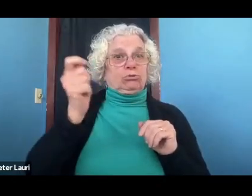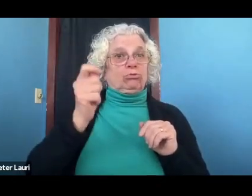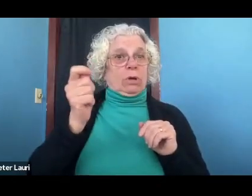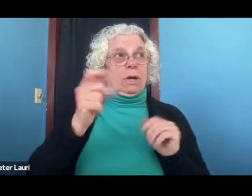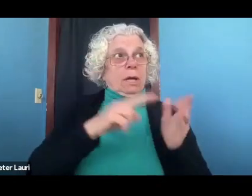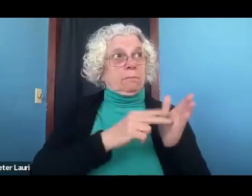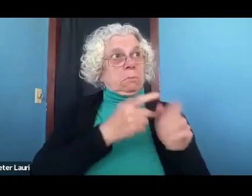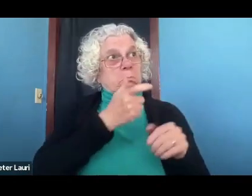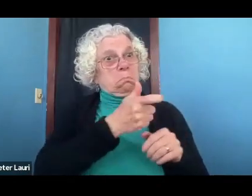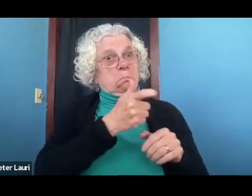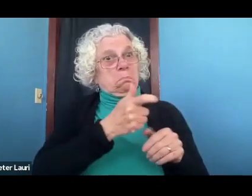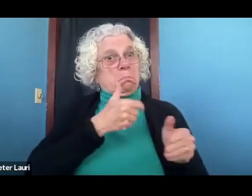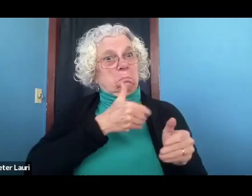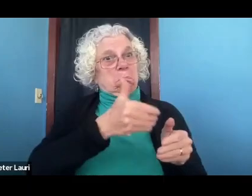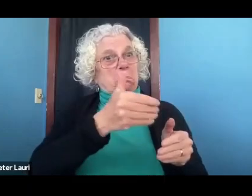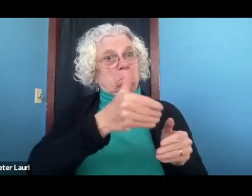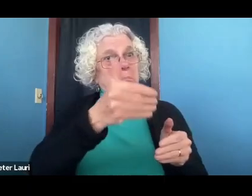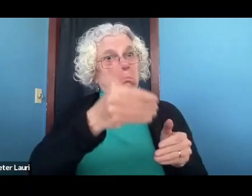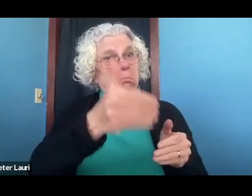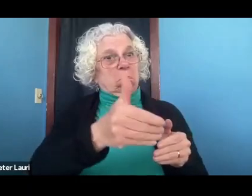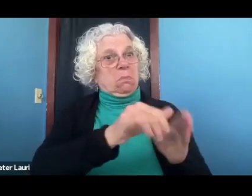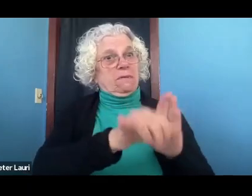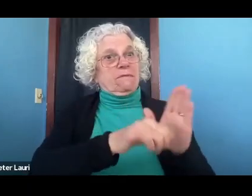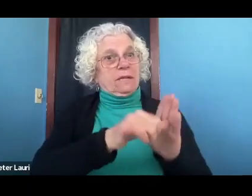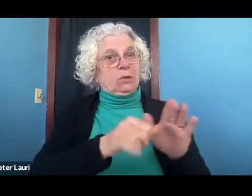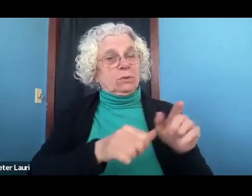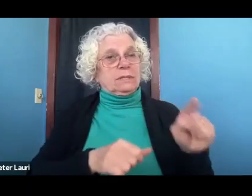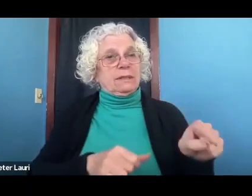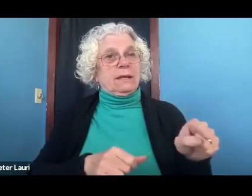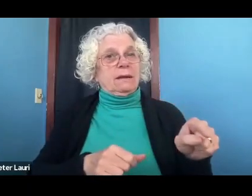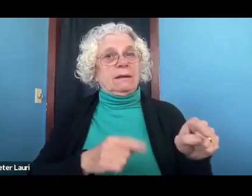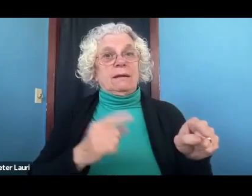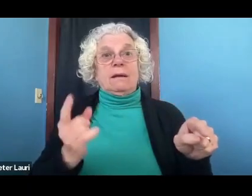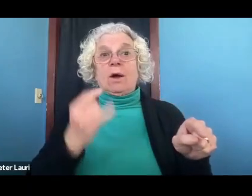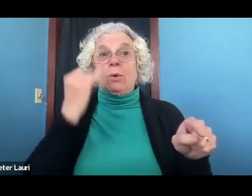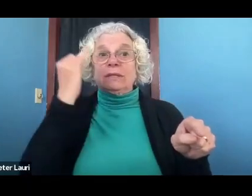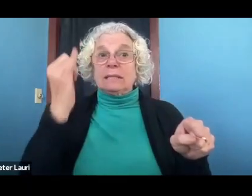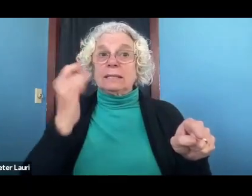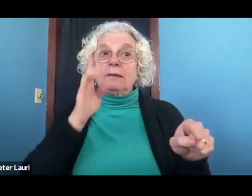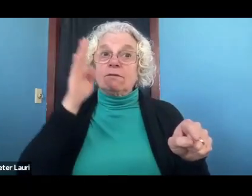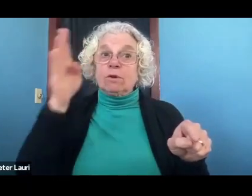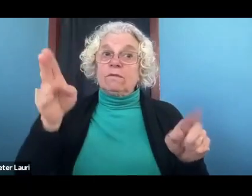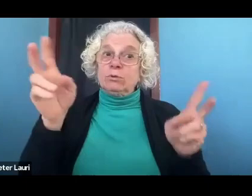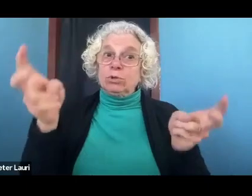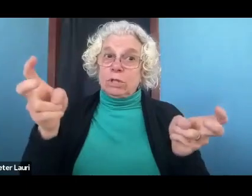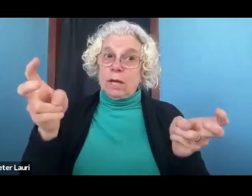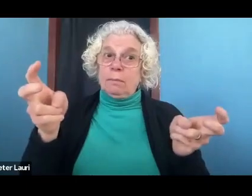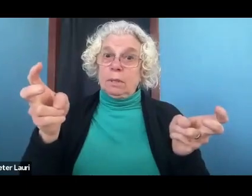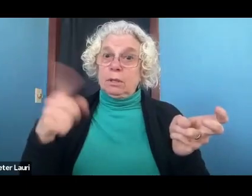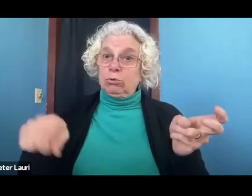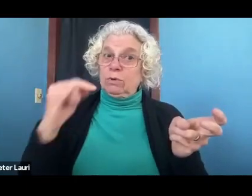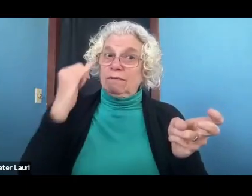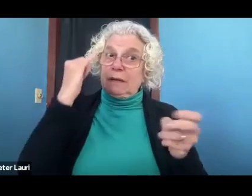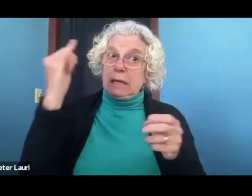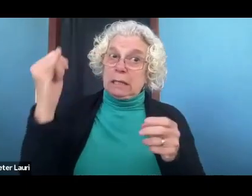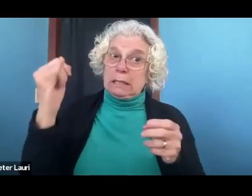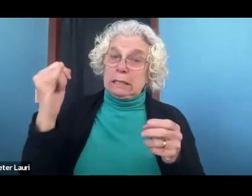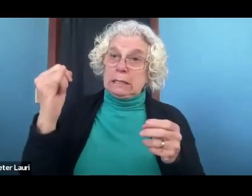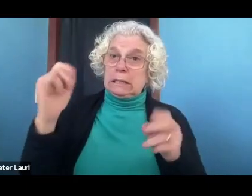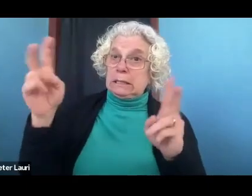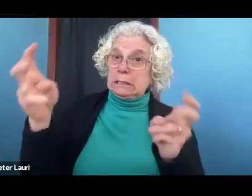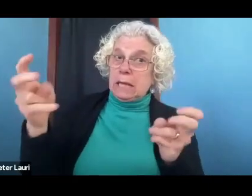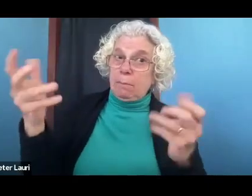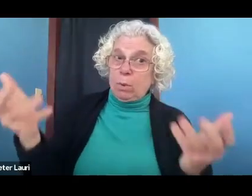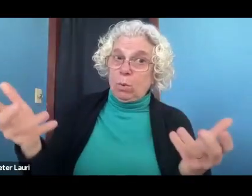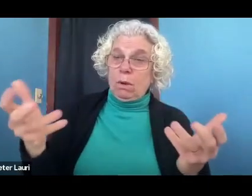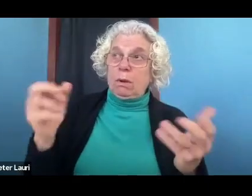additions to our video library. We're always looking for suggestions for future webinar topics. So if you have suggestions for